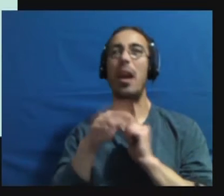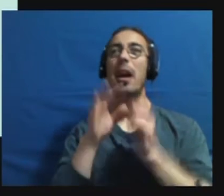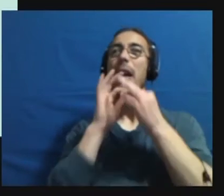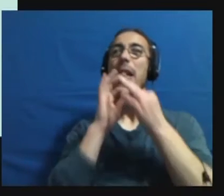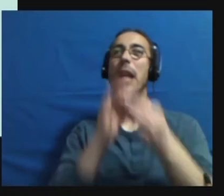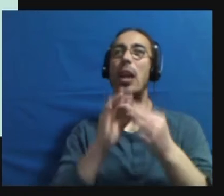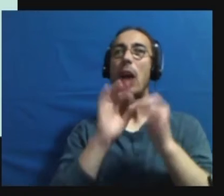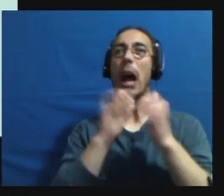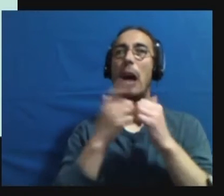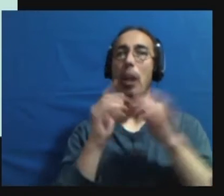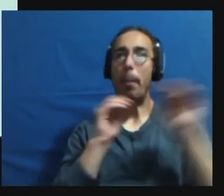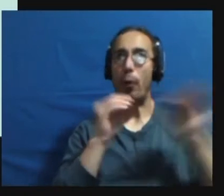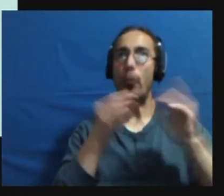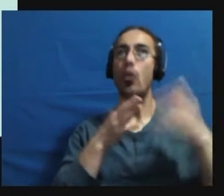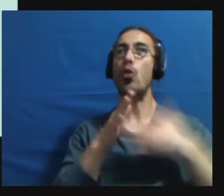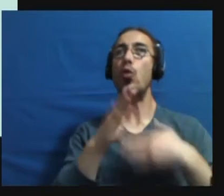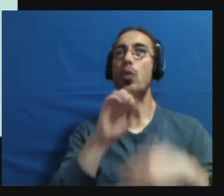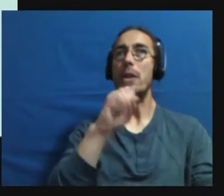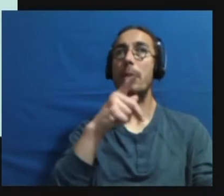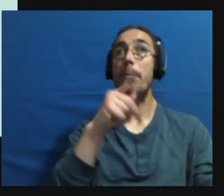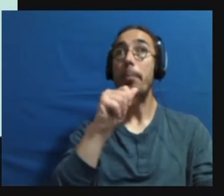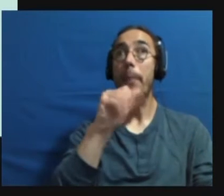through space in general.